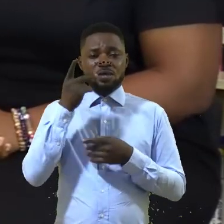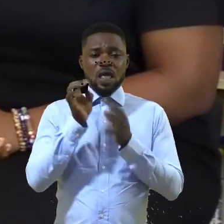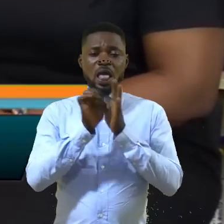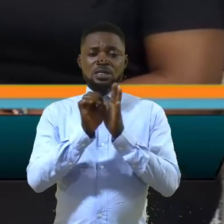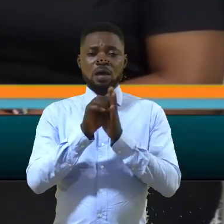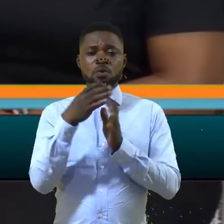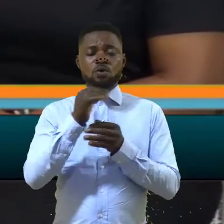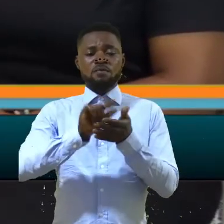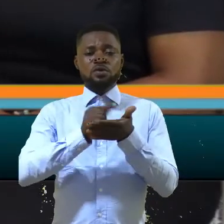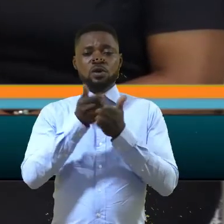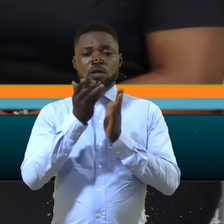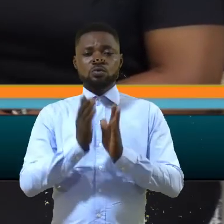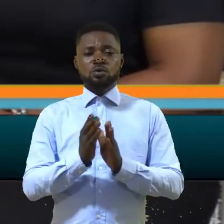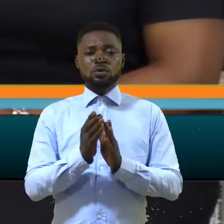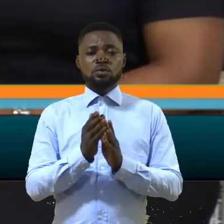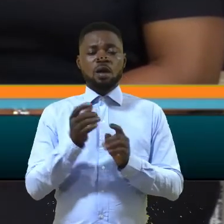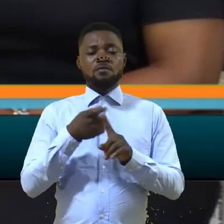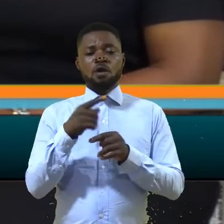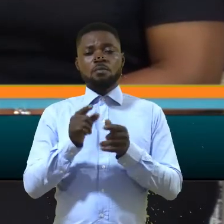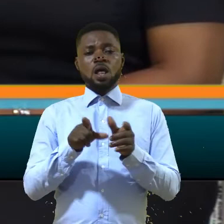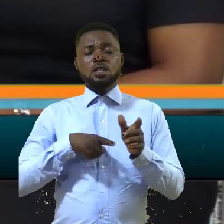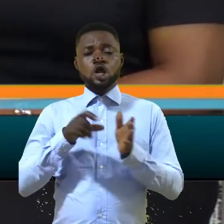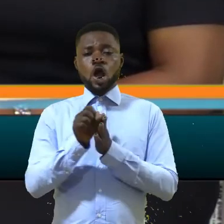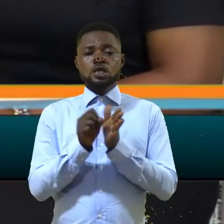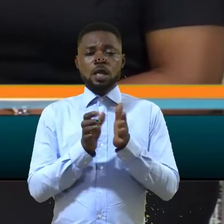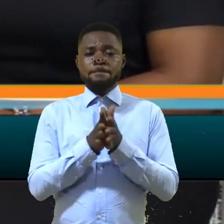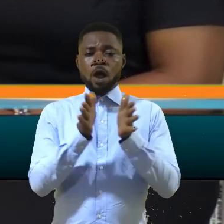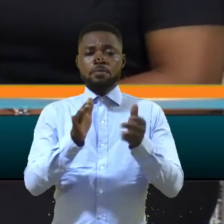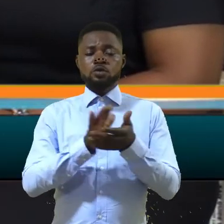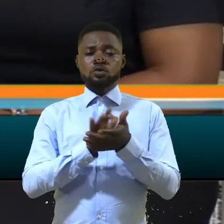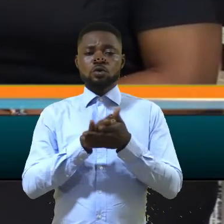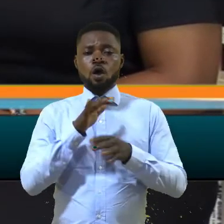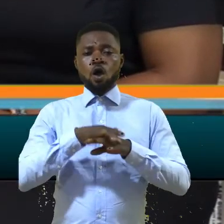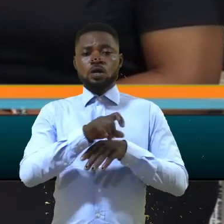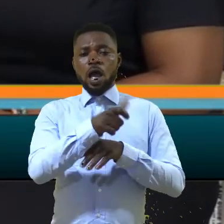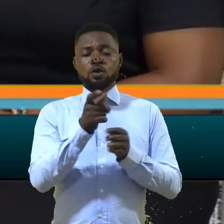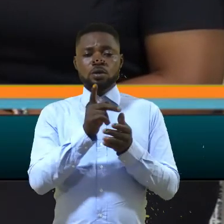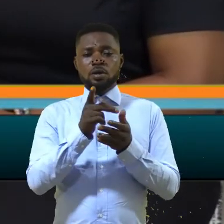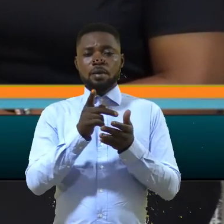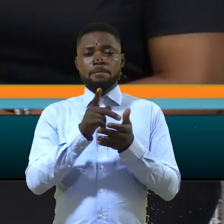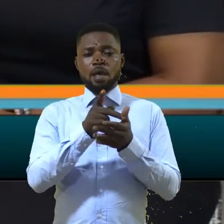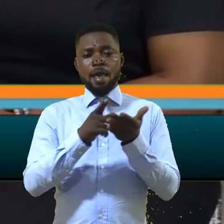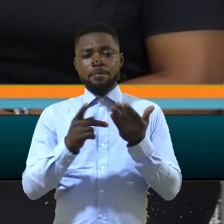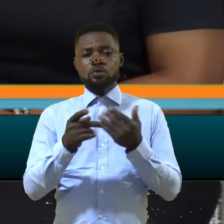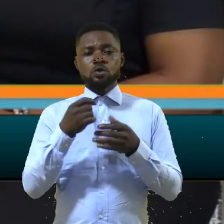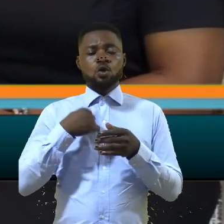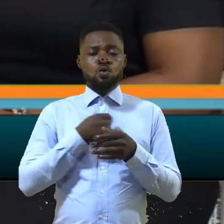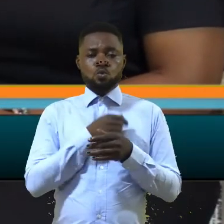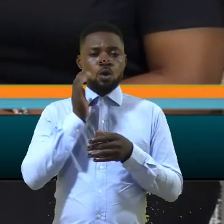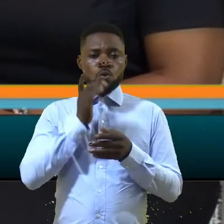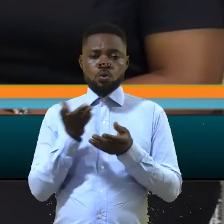of graduates from the Lagos State Public School today, and on another episode we will bring you